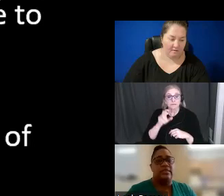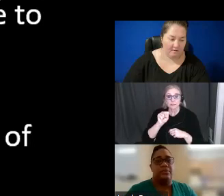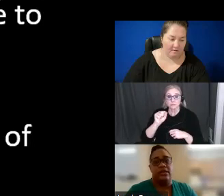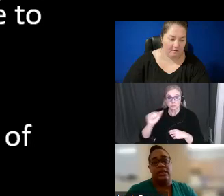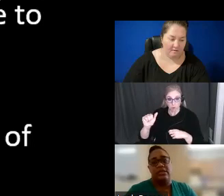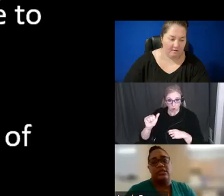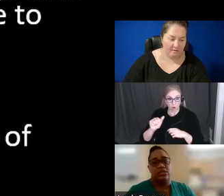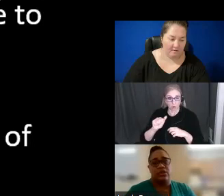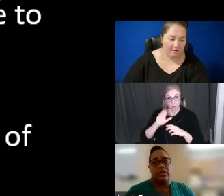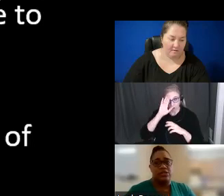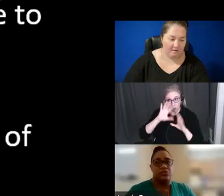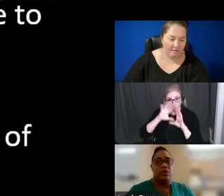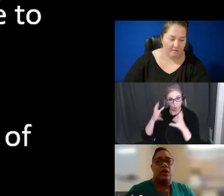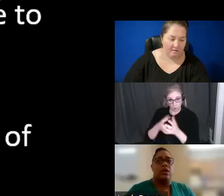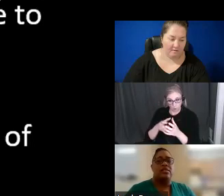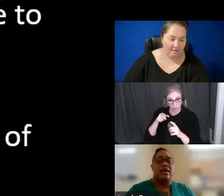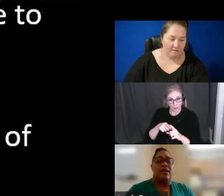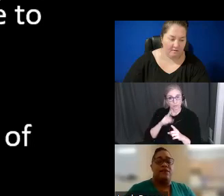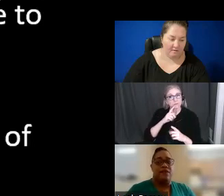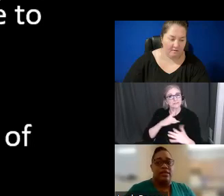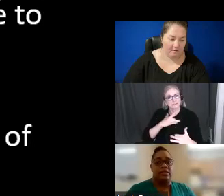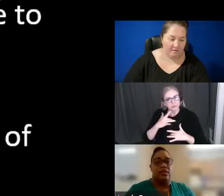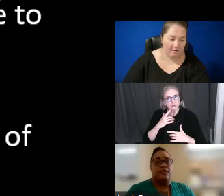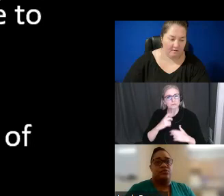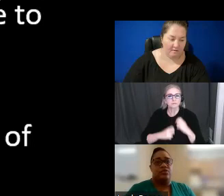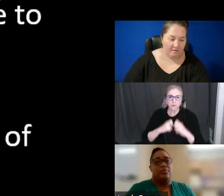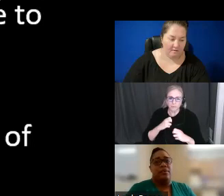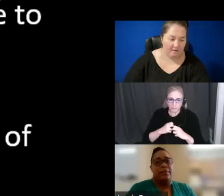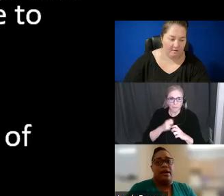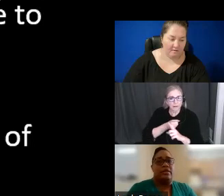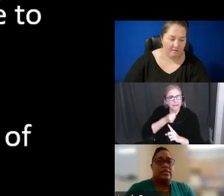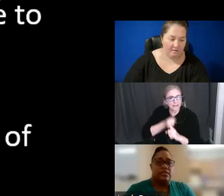whole, deeply is a concerning issue that affects